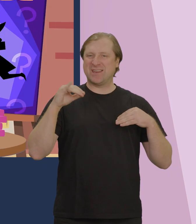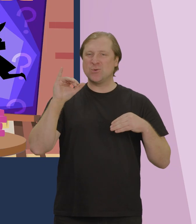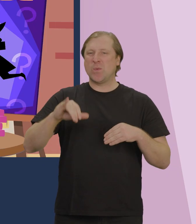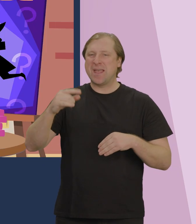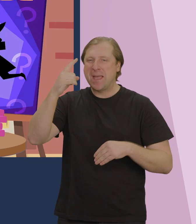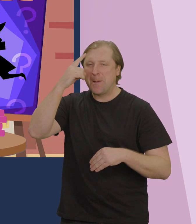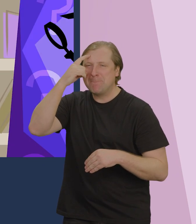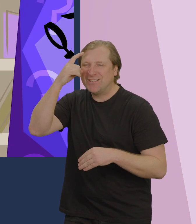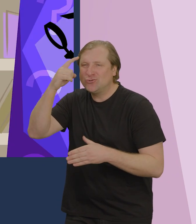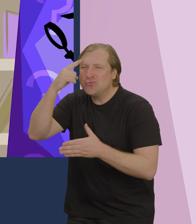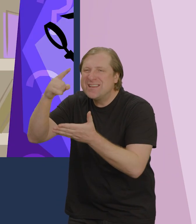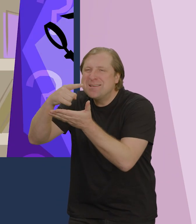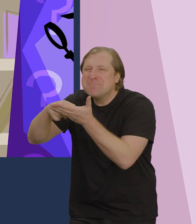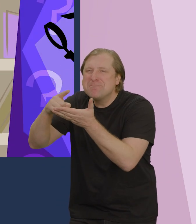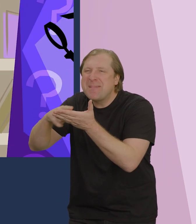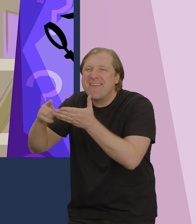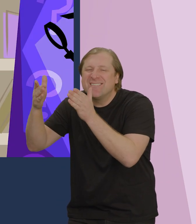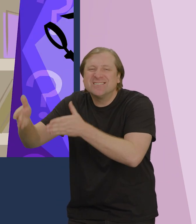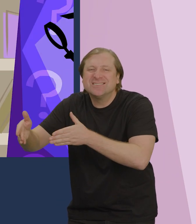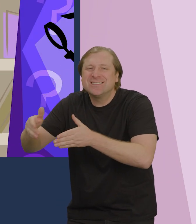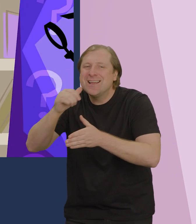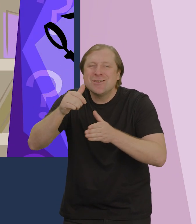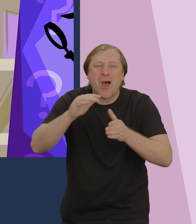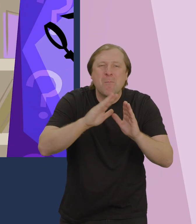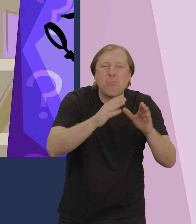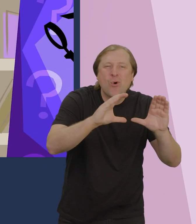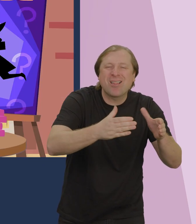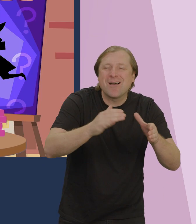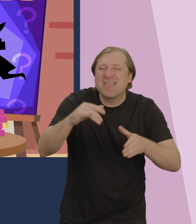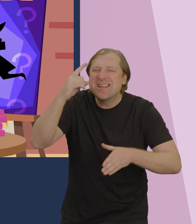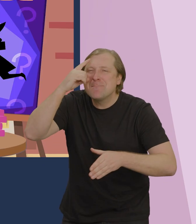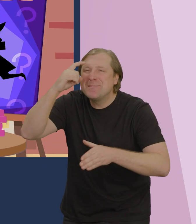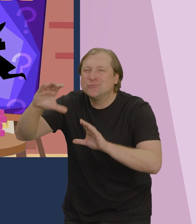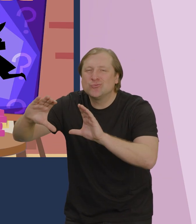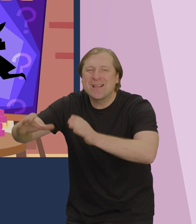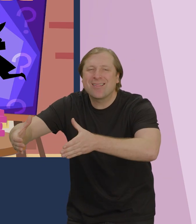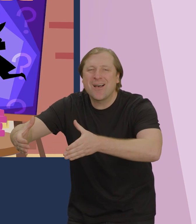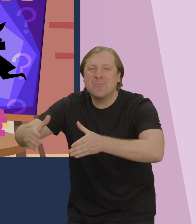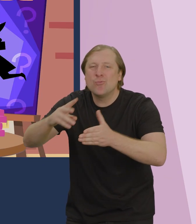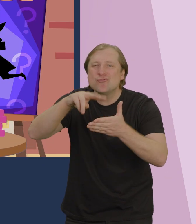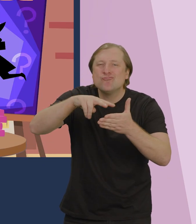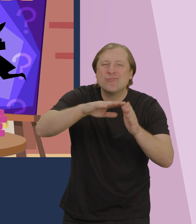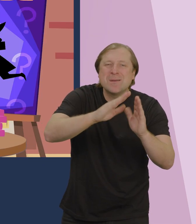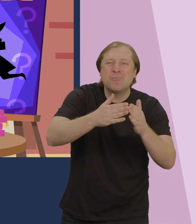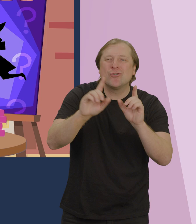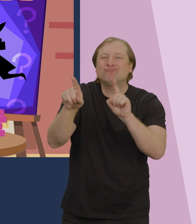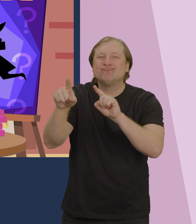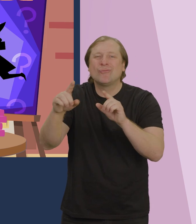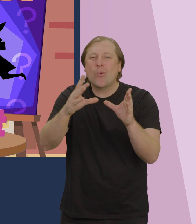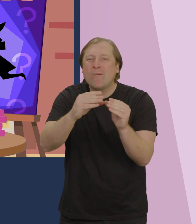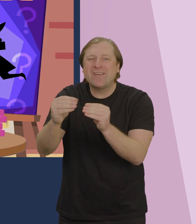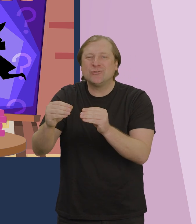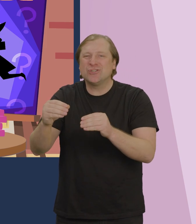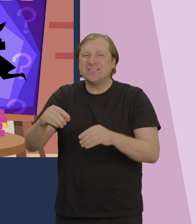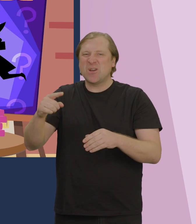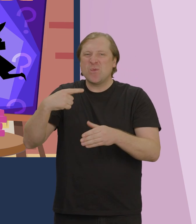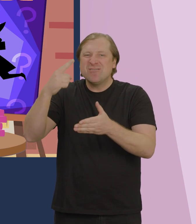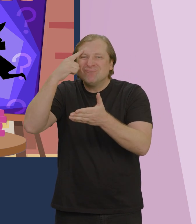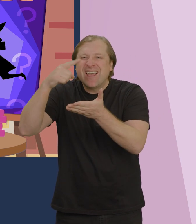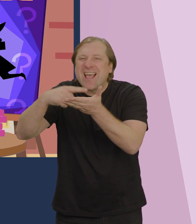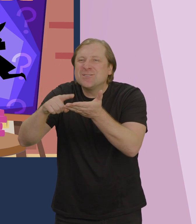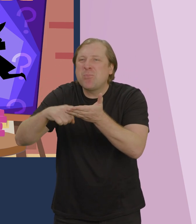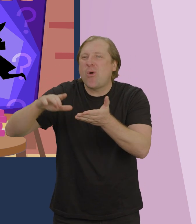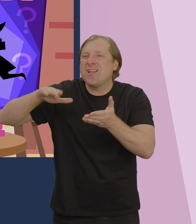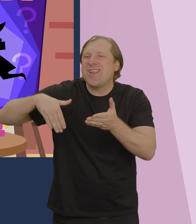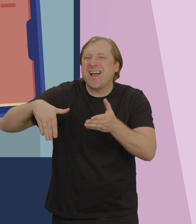Mystery Mavens. Not just a book club, but a mystery club. We read books, we go to conventions, we even explore cold